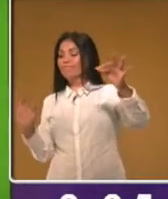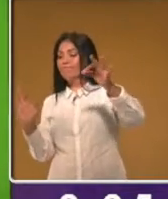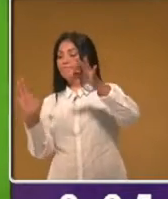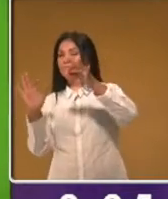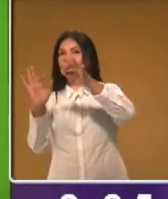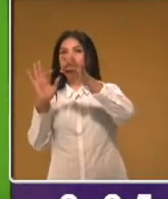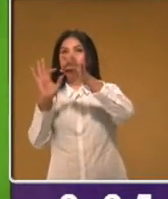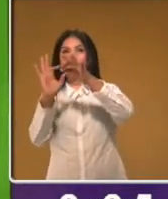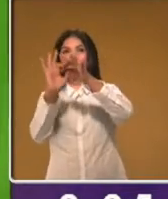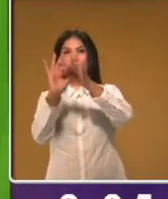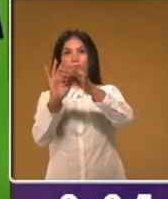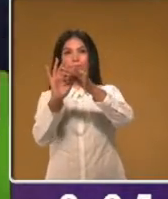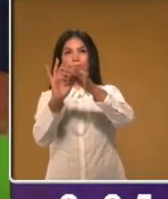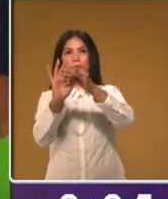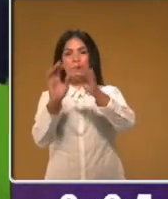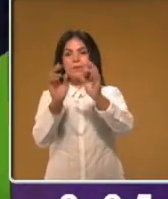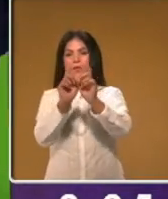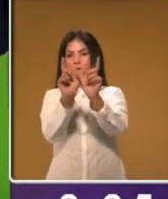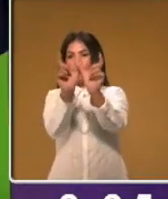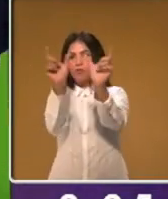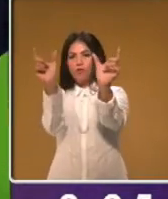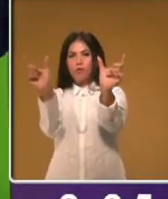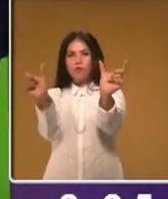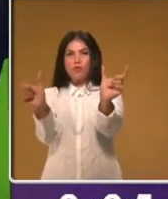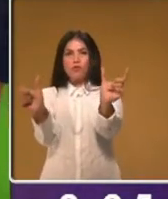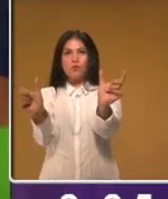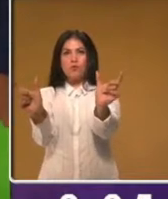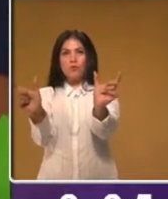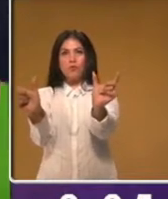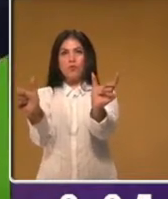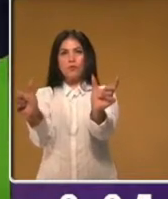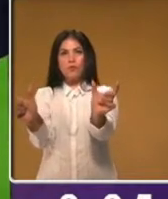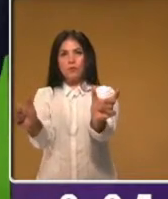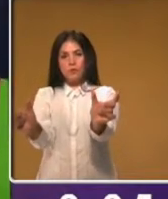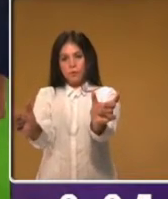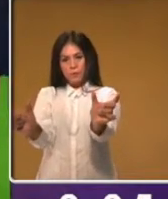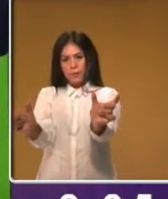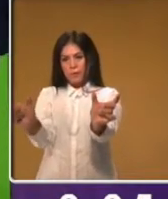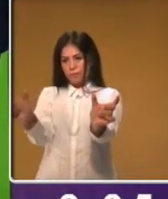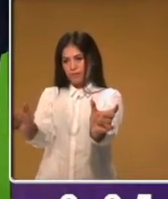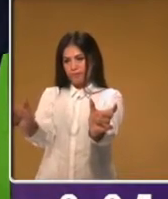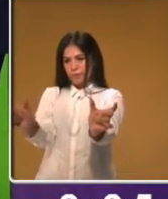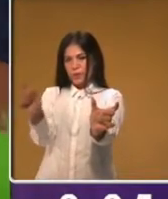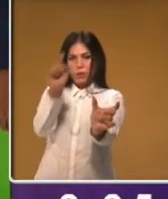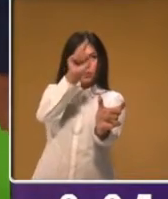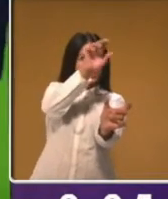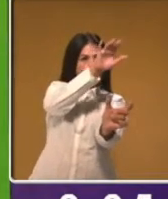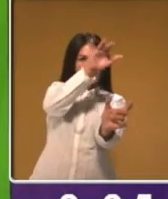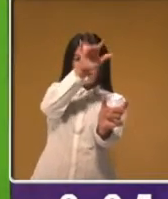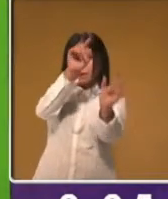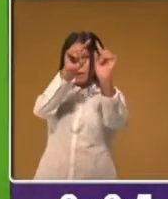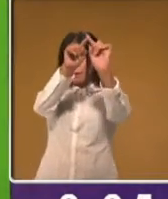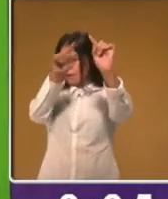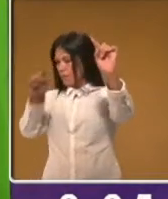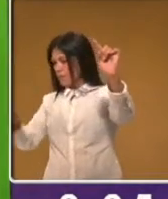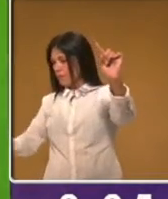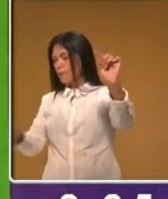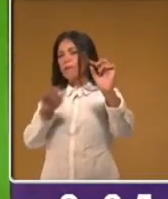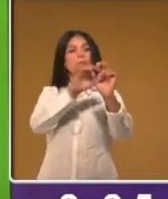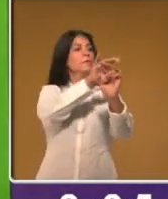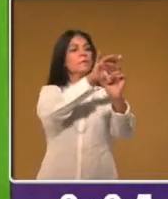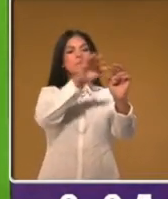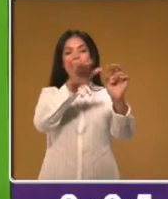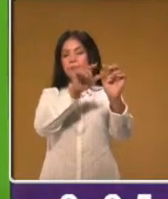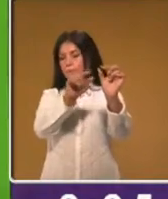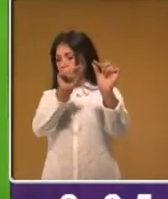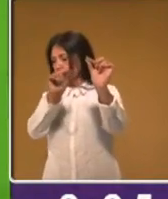used with this simple exercise. Read and match the columns. Here we have some expressions. Number one, this